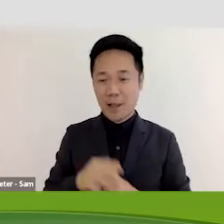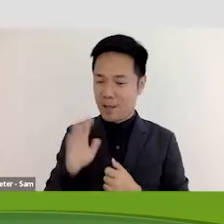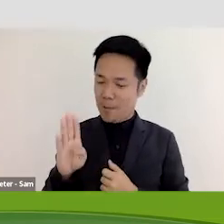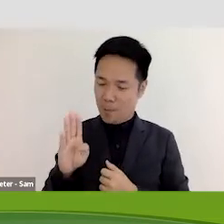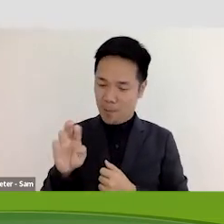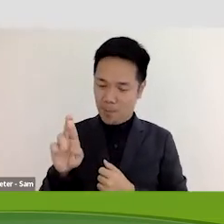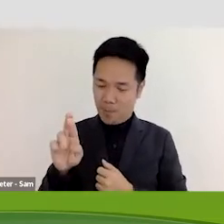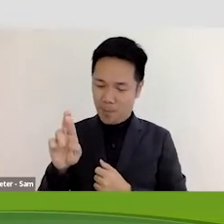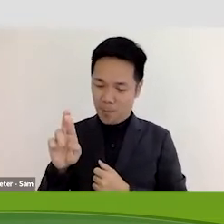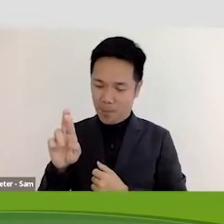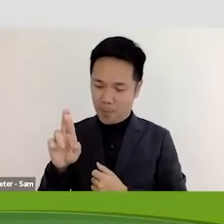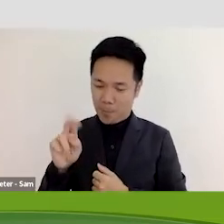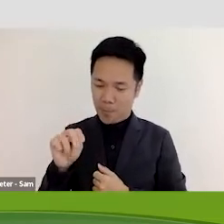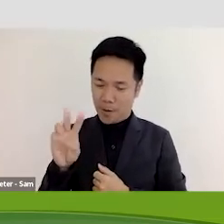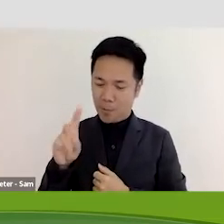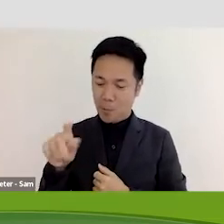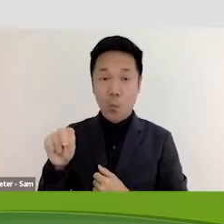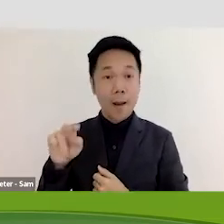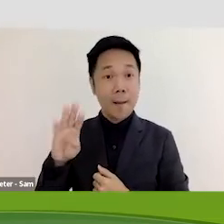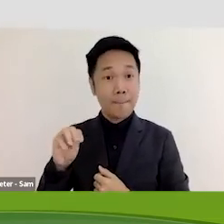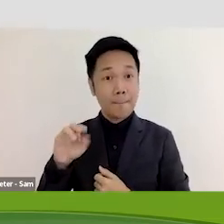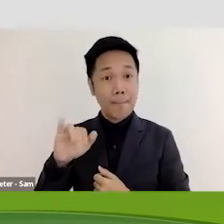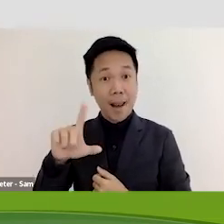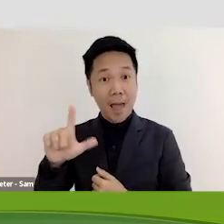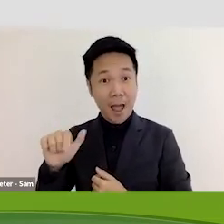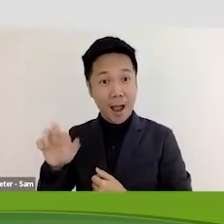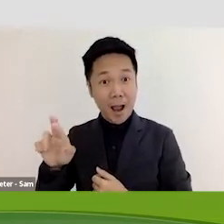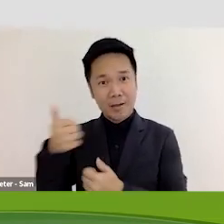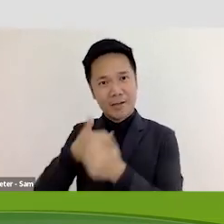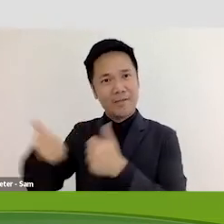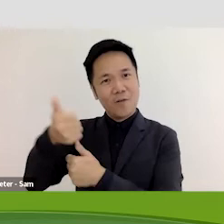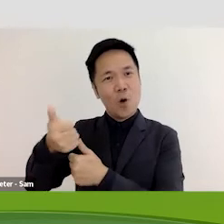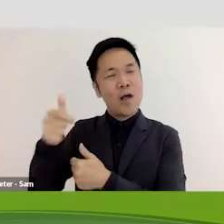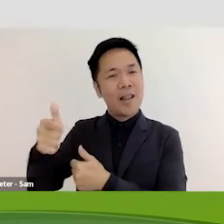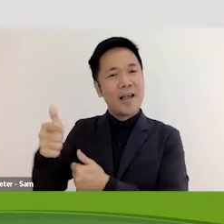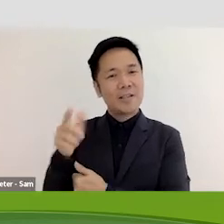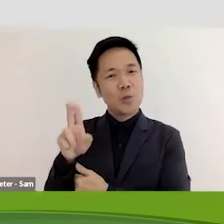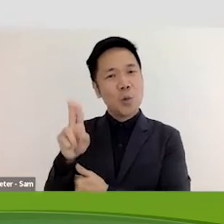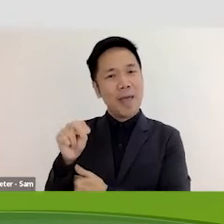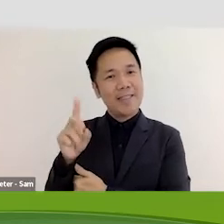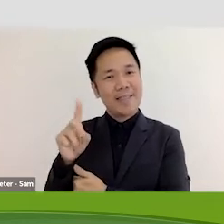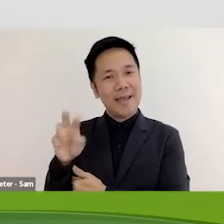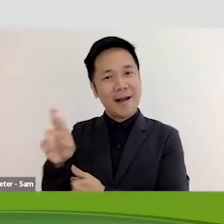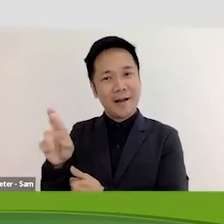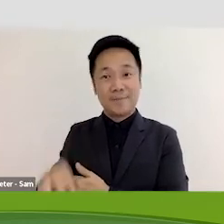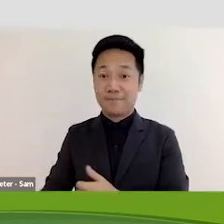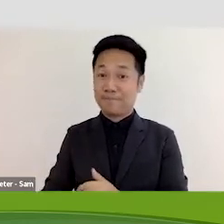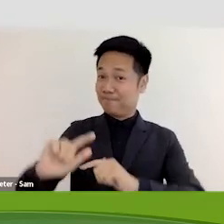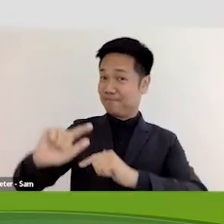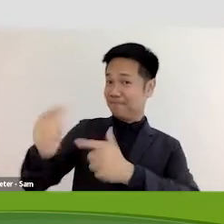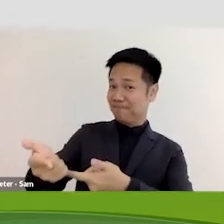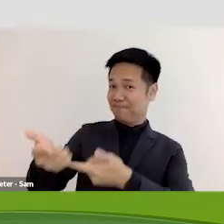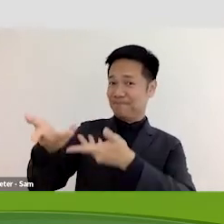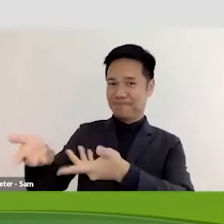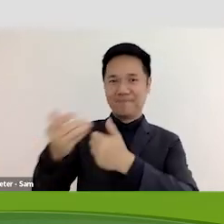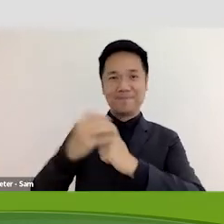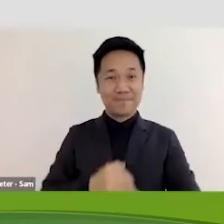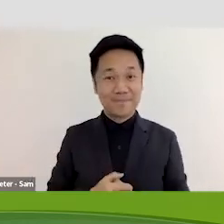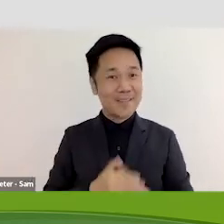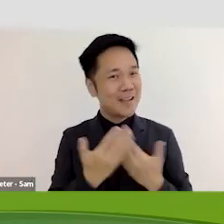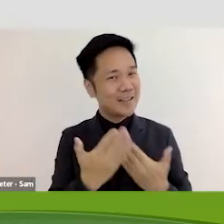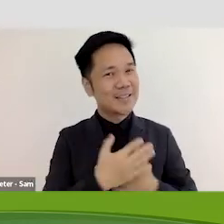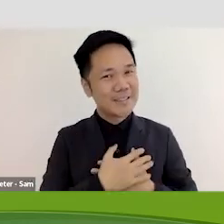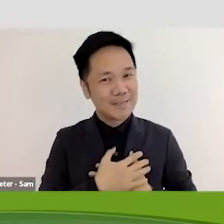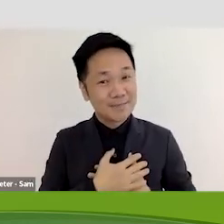who is the Gender Advisor of UNDRR. Branwen, over to you. The floor is yours. Thank you very